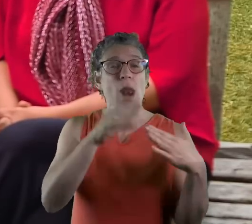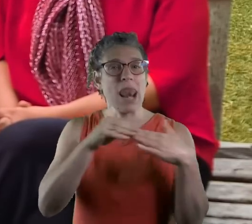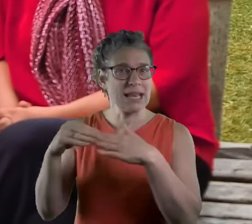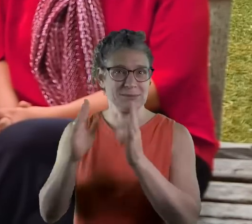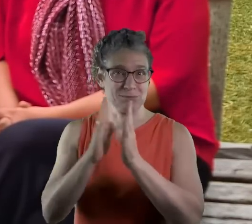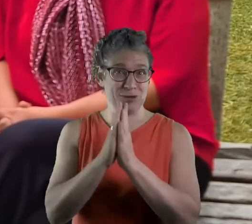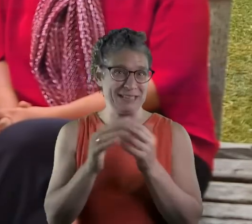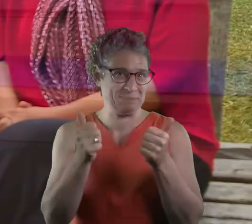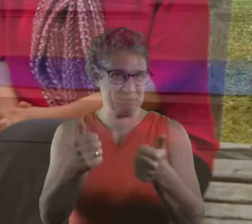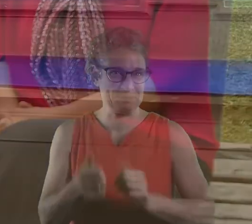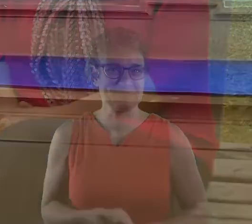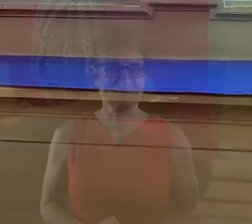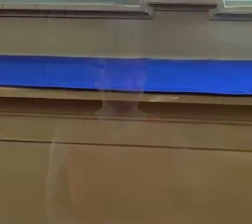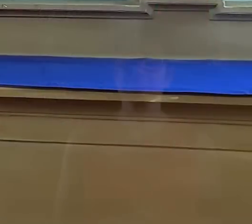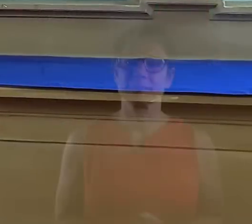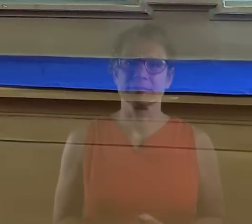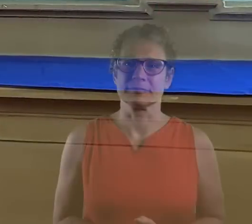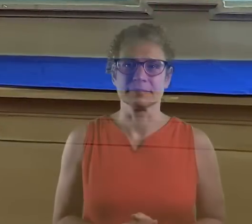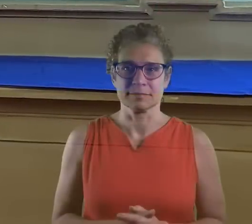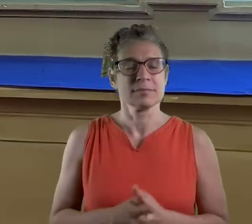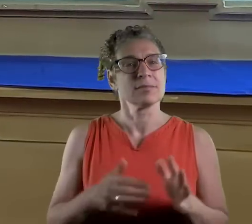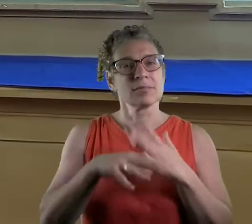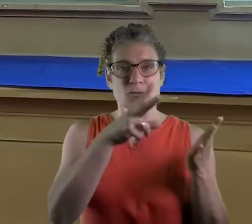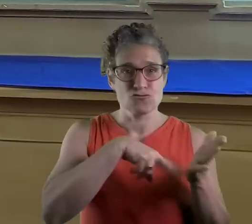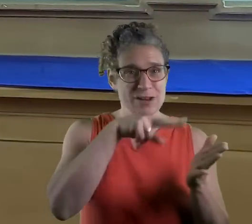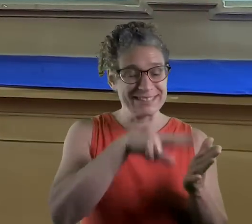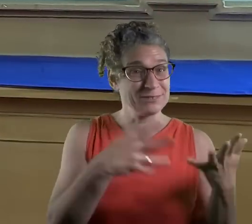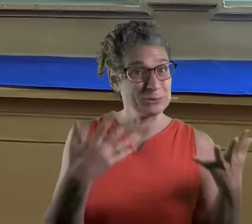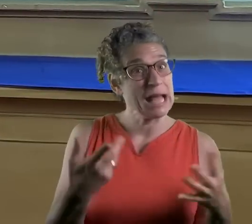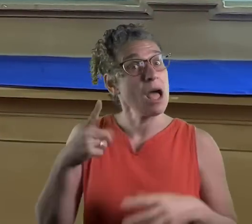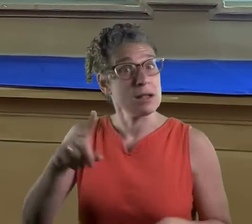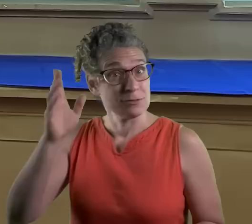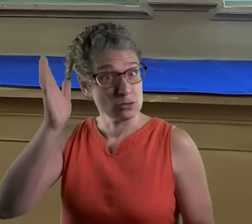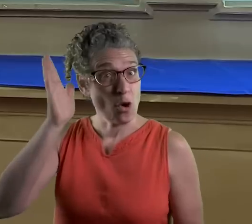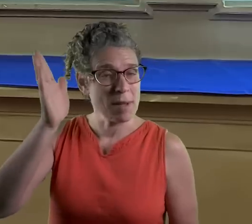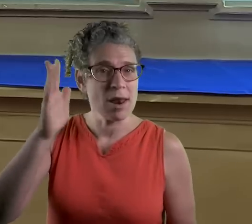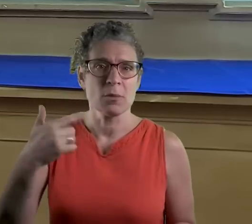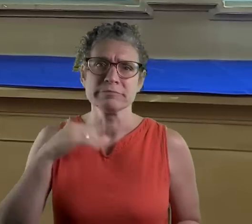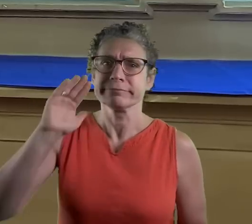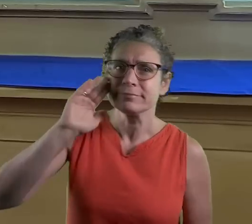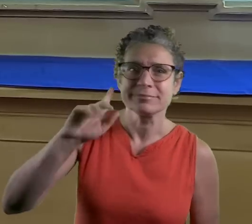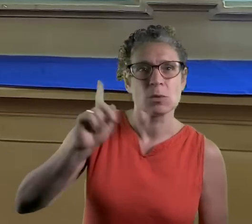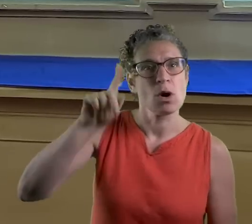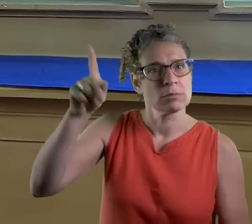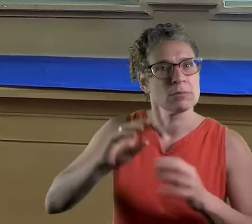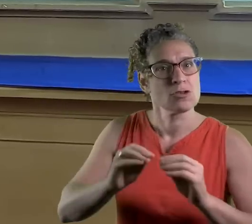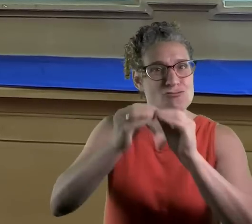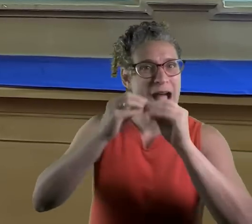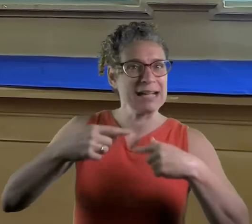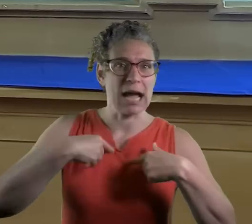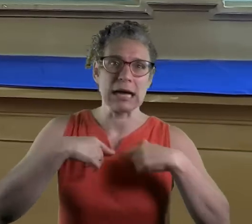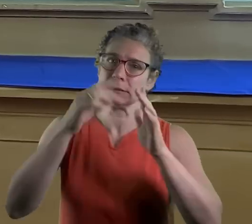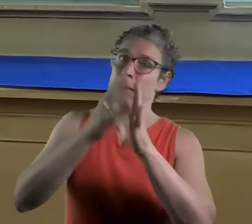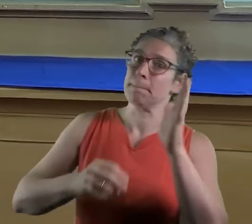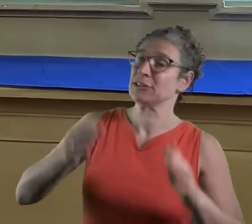lead our intercessions today. In our gospel reading and in the sermon today, we heard that we're created in the image